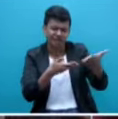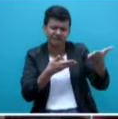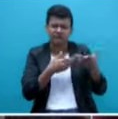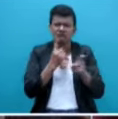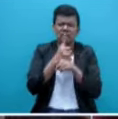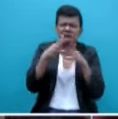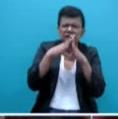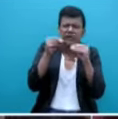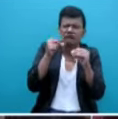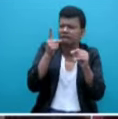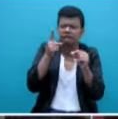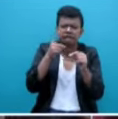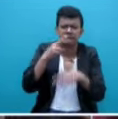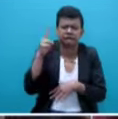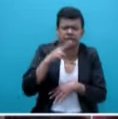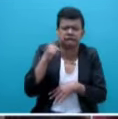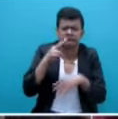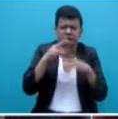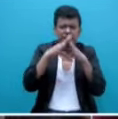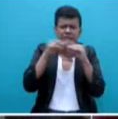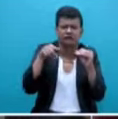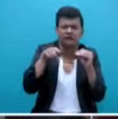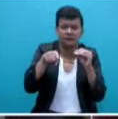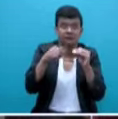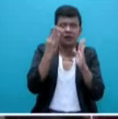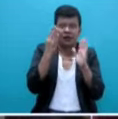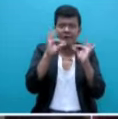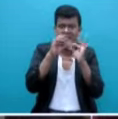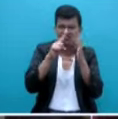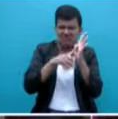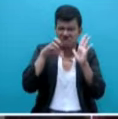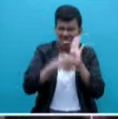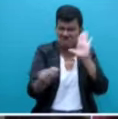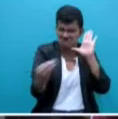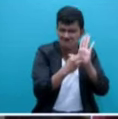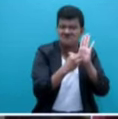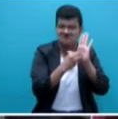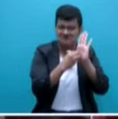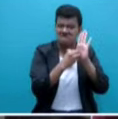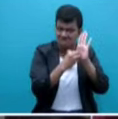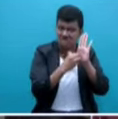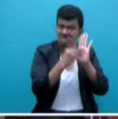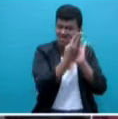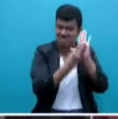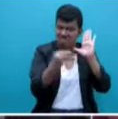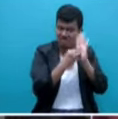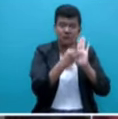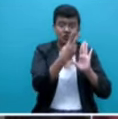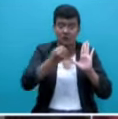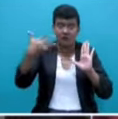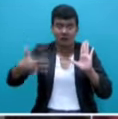2018, Bill number 34 of 2018. Does any member oppose the motion?